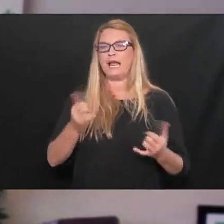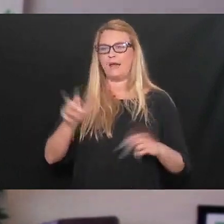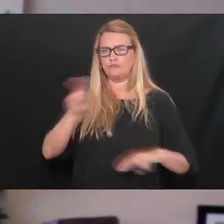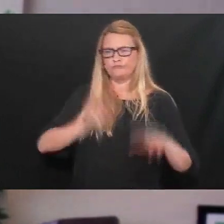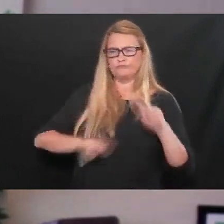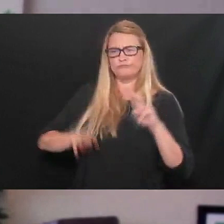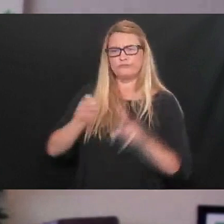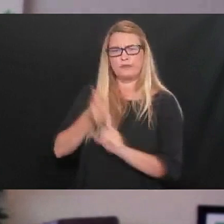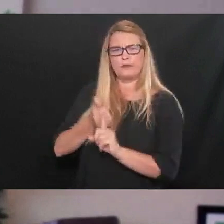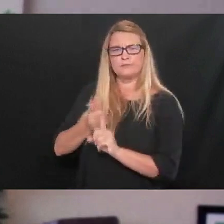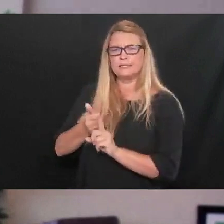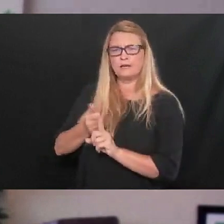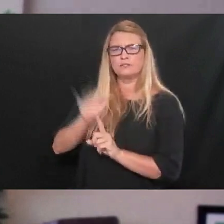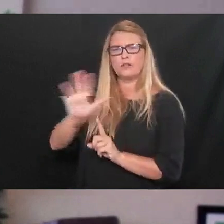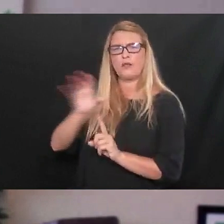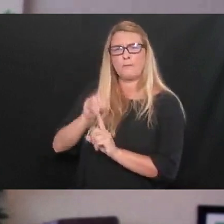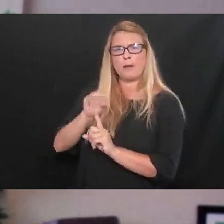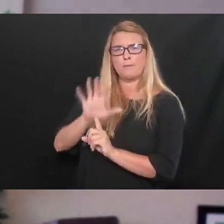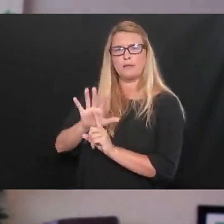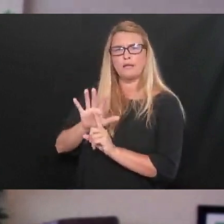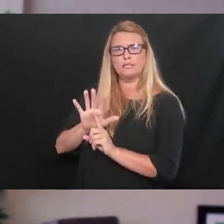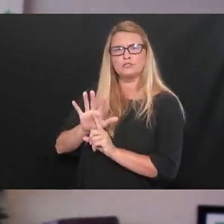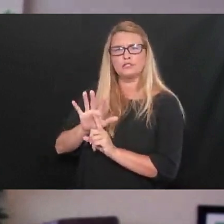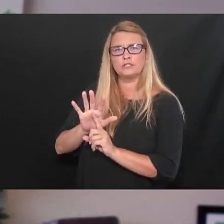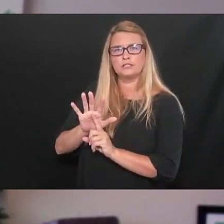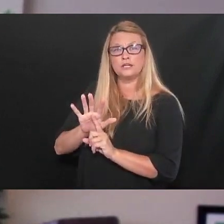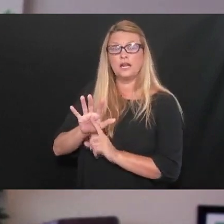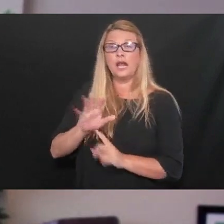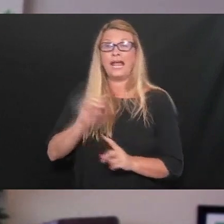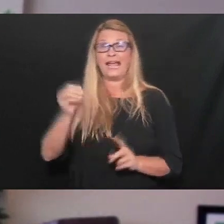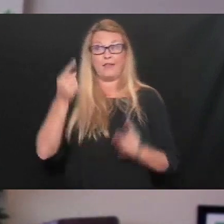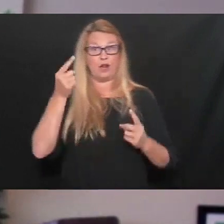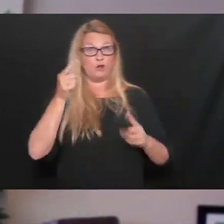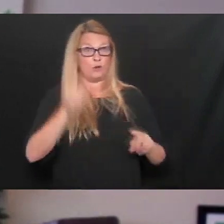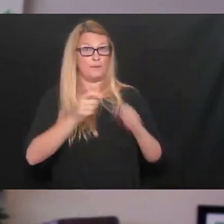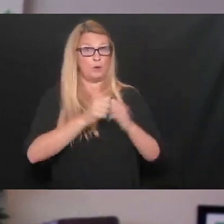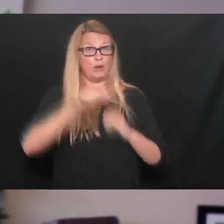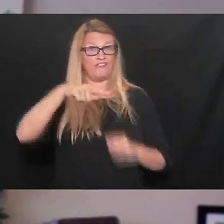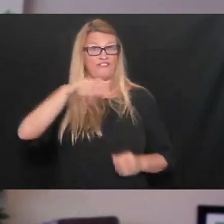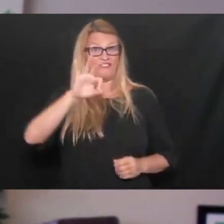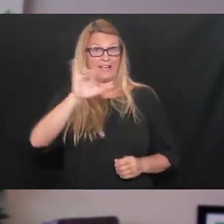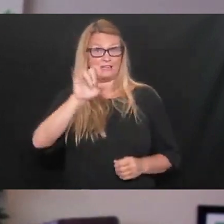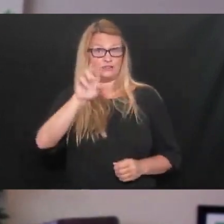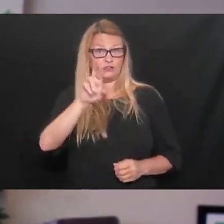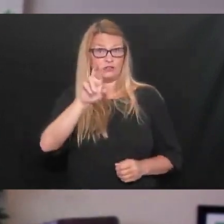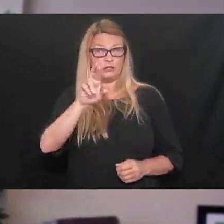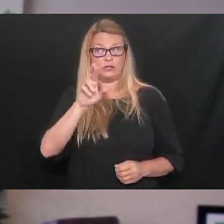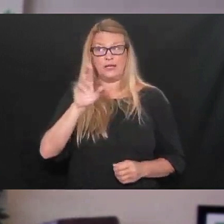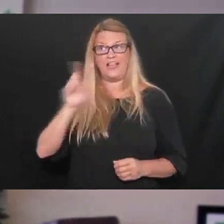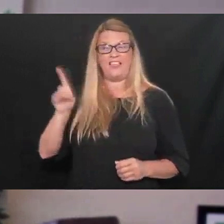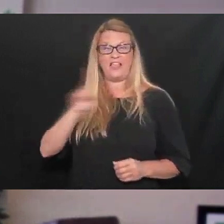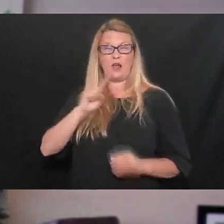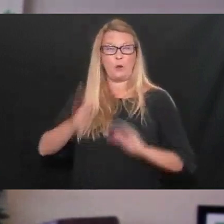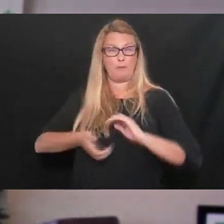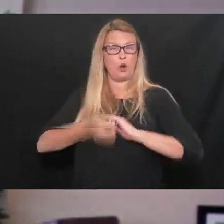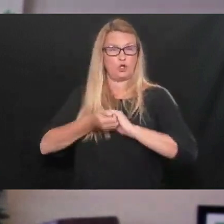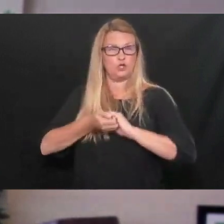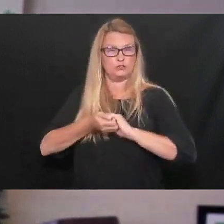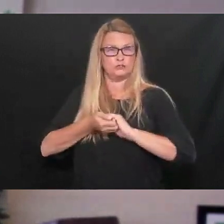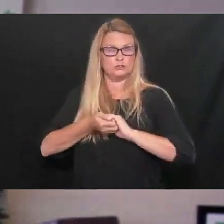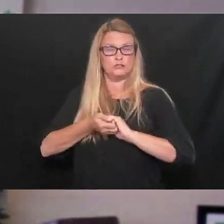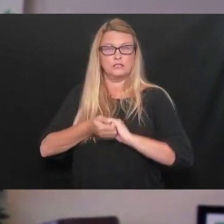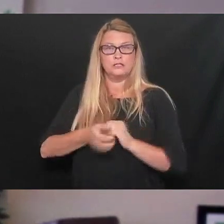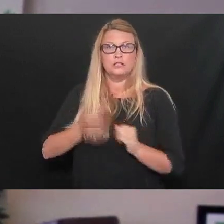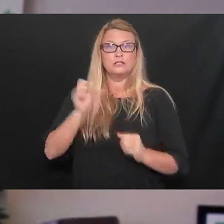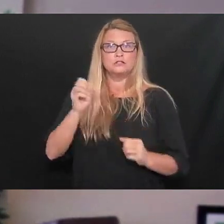population is, and this is in agreement with Pfizer, which is really the company they've partnered with. So virtually